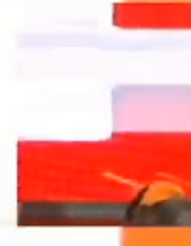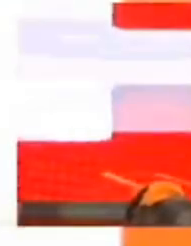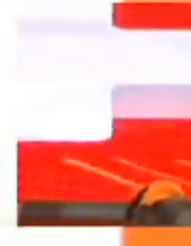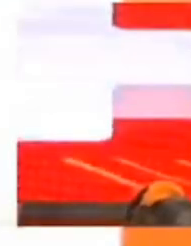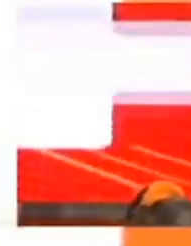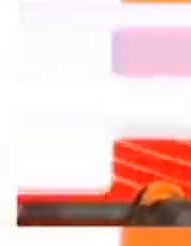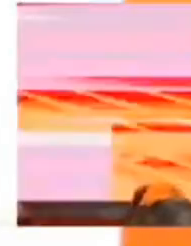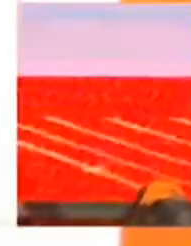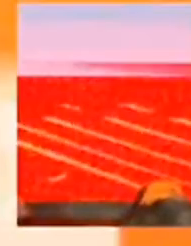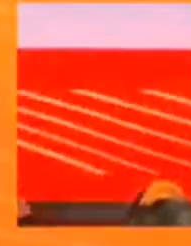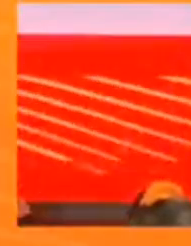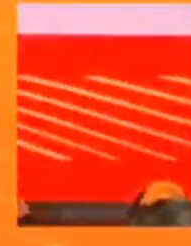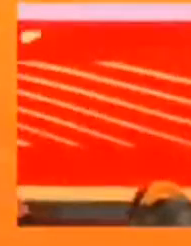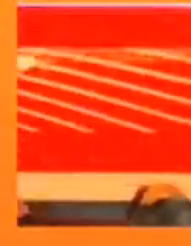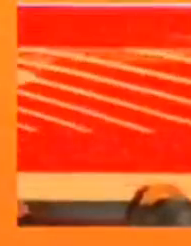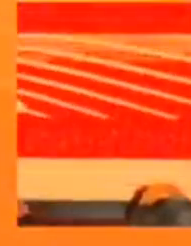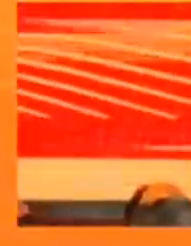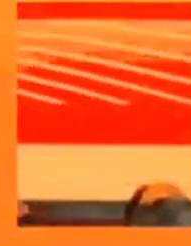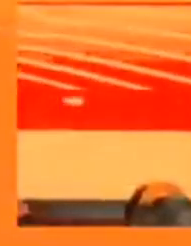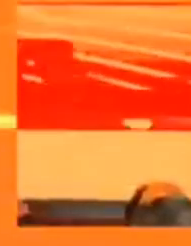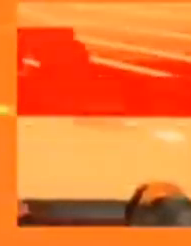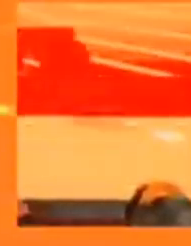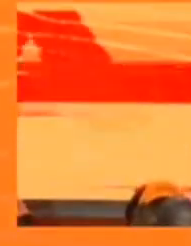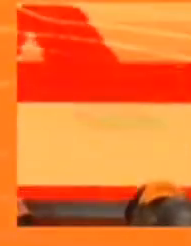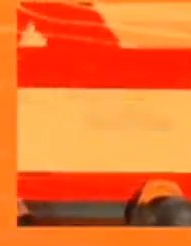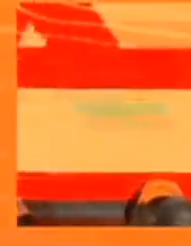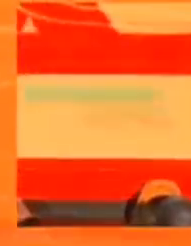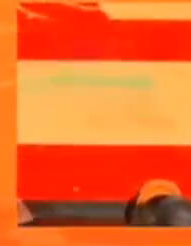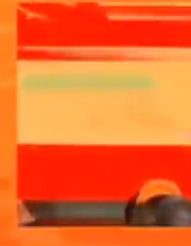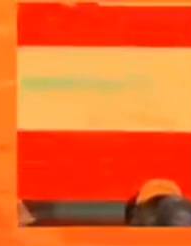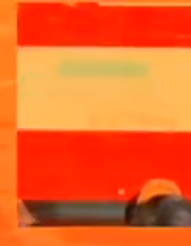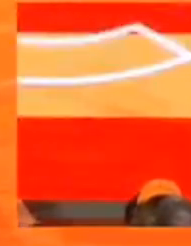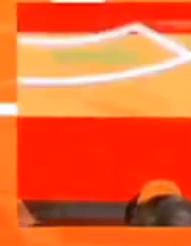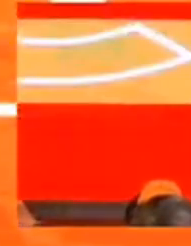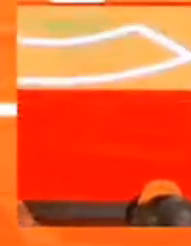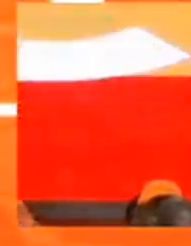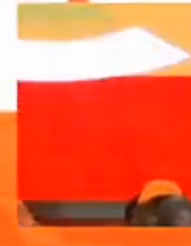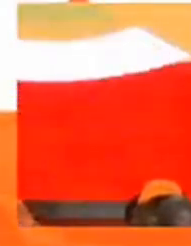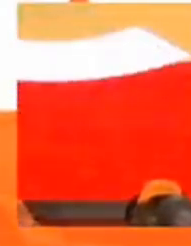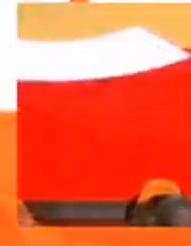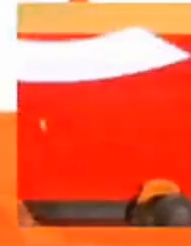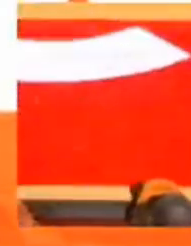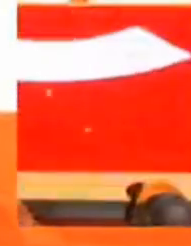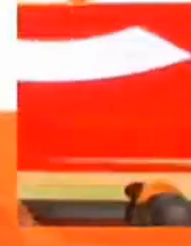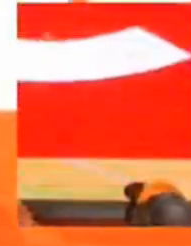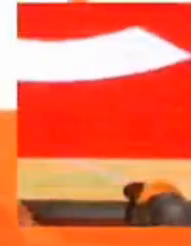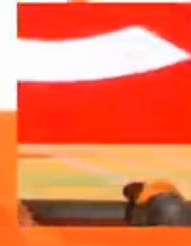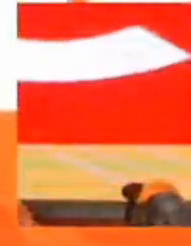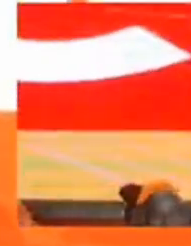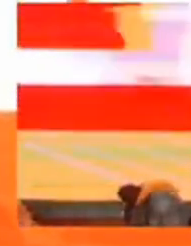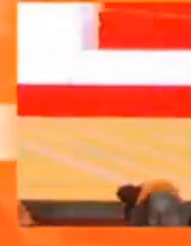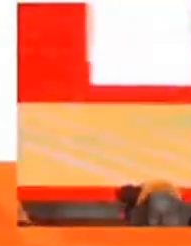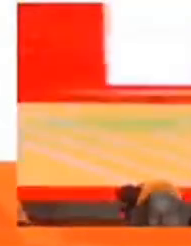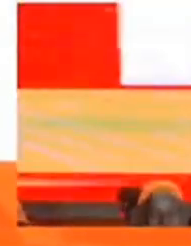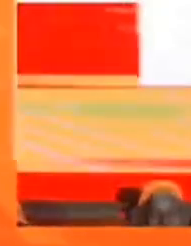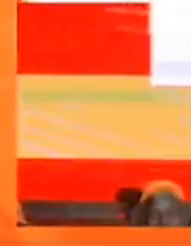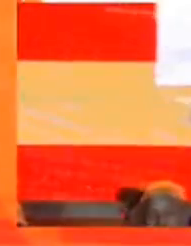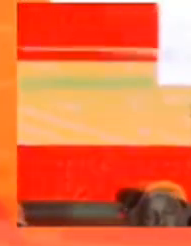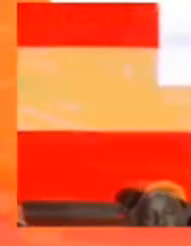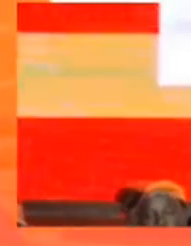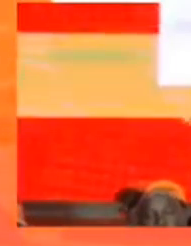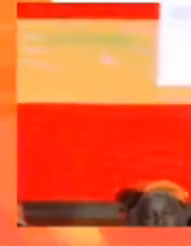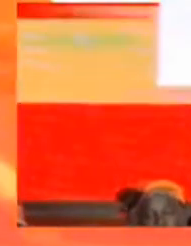farming communities where the adults don't travel further than them ground, the taxi don't see a reason to go to